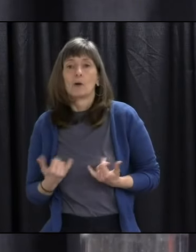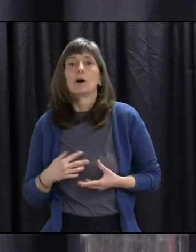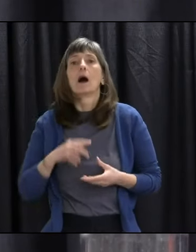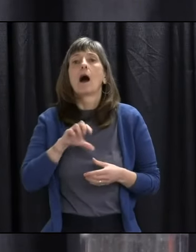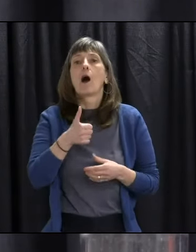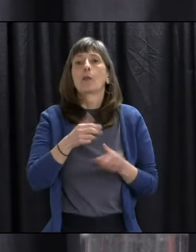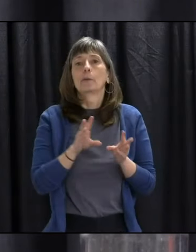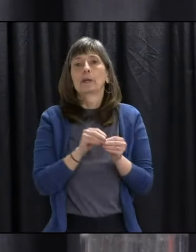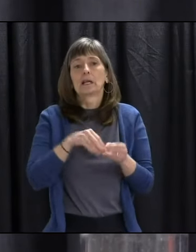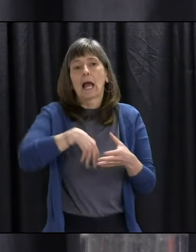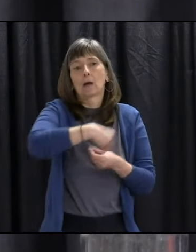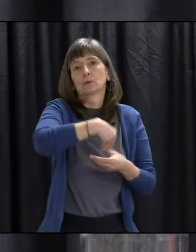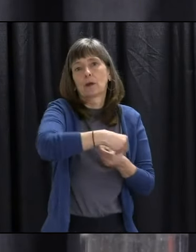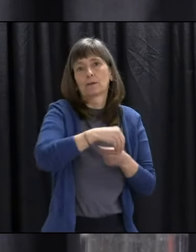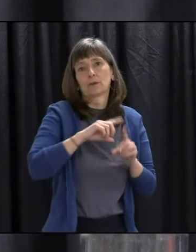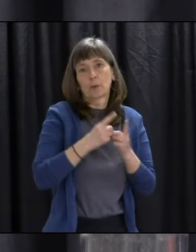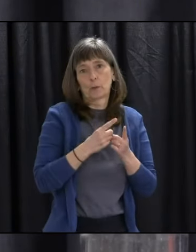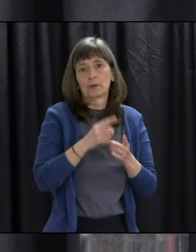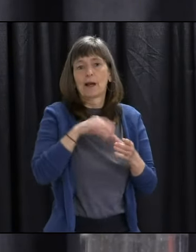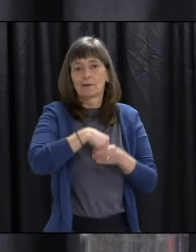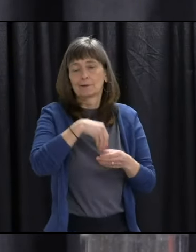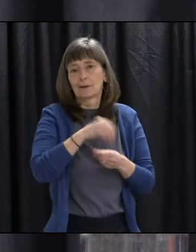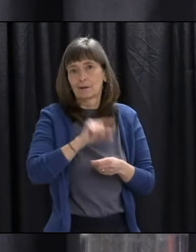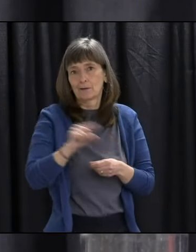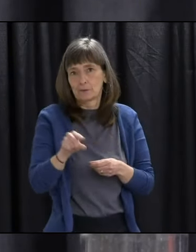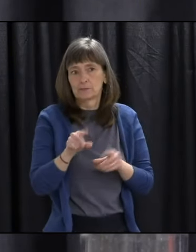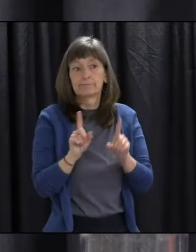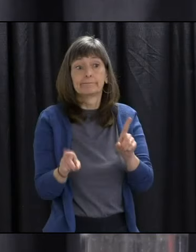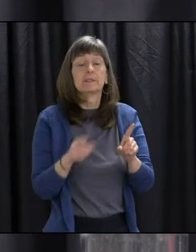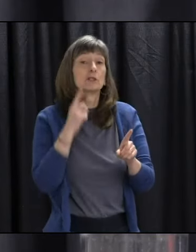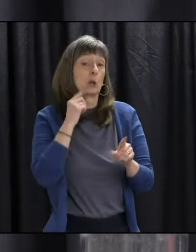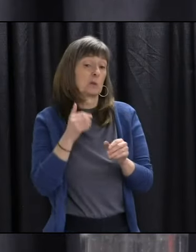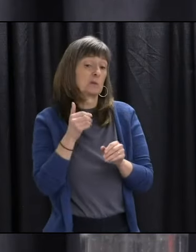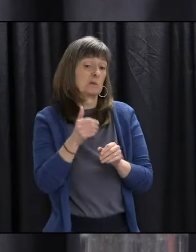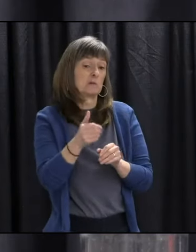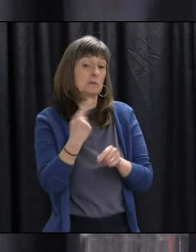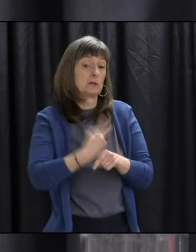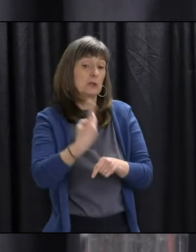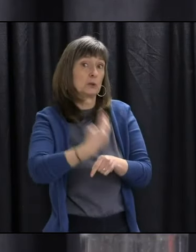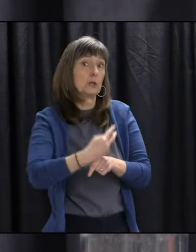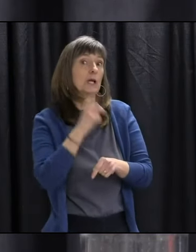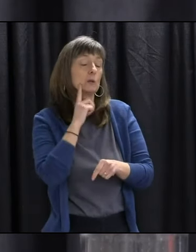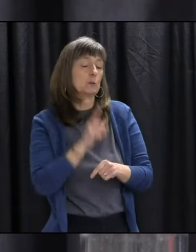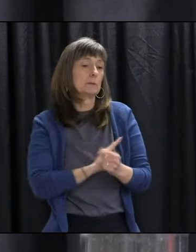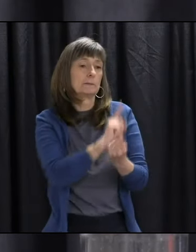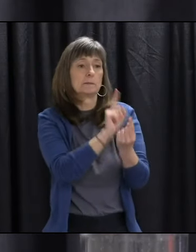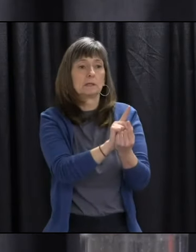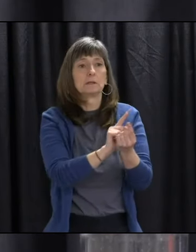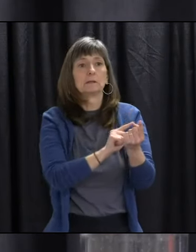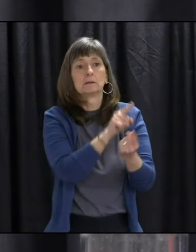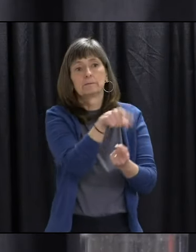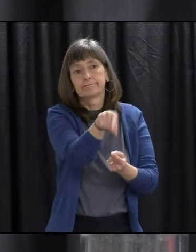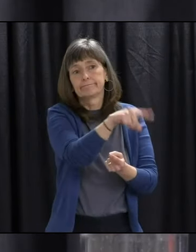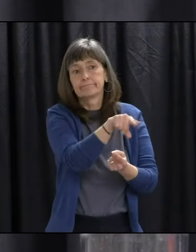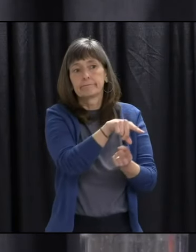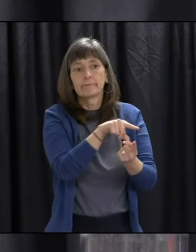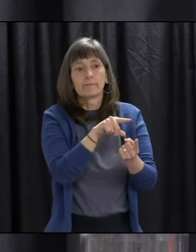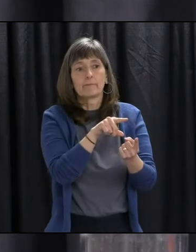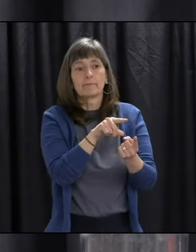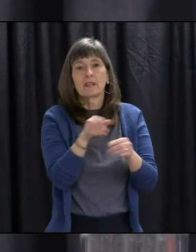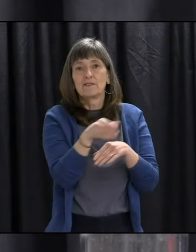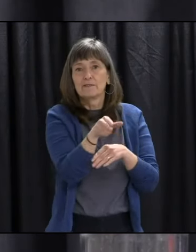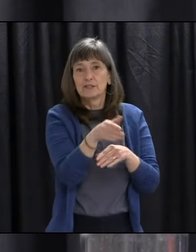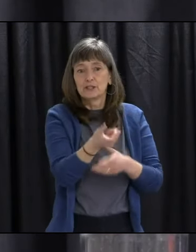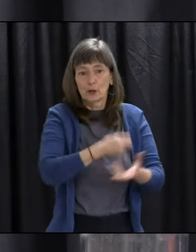communication. Over the course of the next day or two, we will be meeting from a health perspective with the